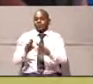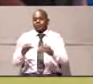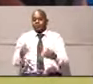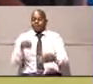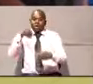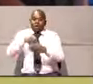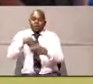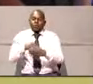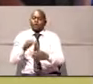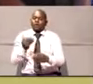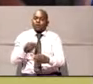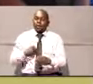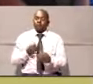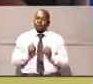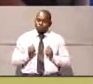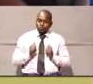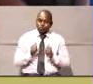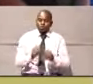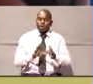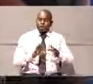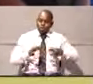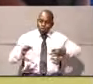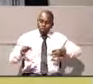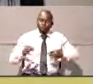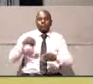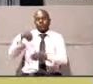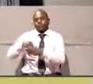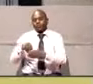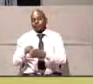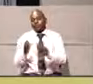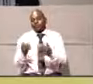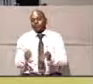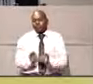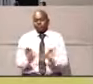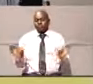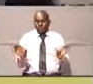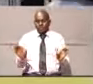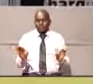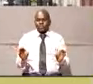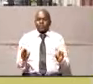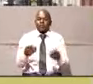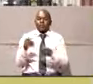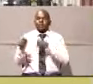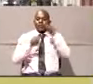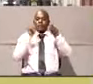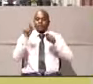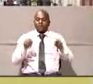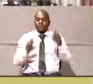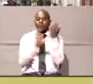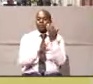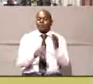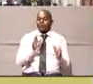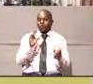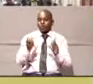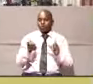voters having to travel long distances to vote. Teams will be dispatched to various parts of the country to engage with the locals